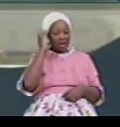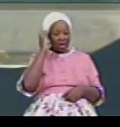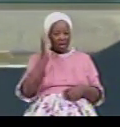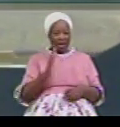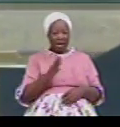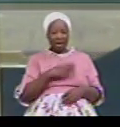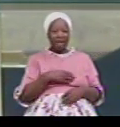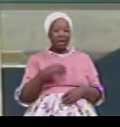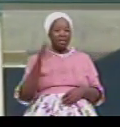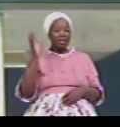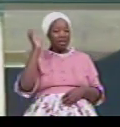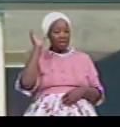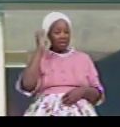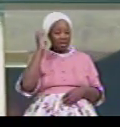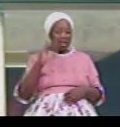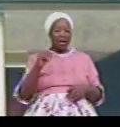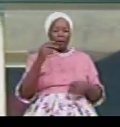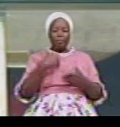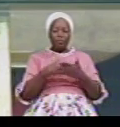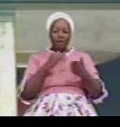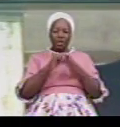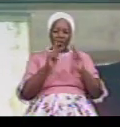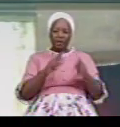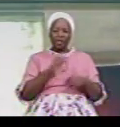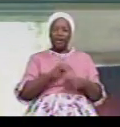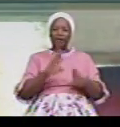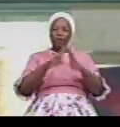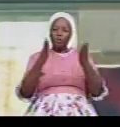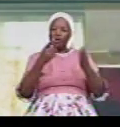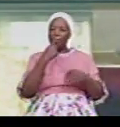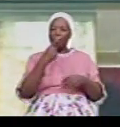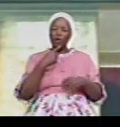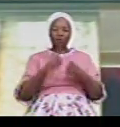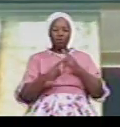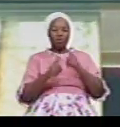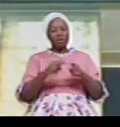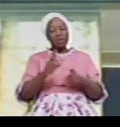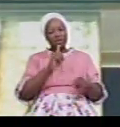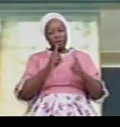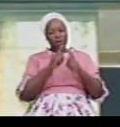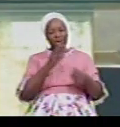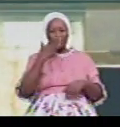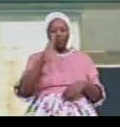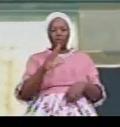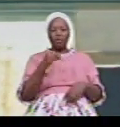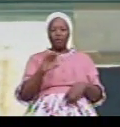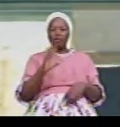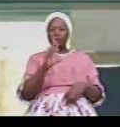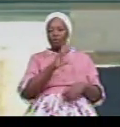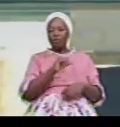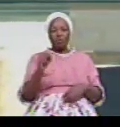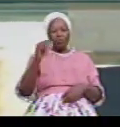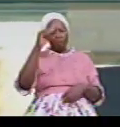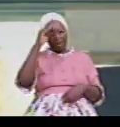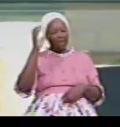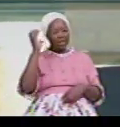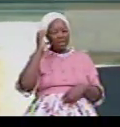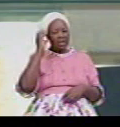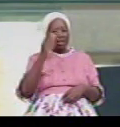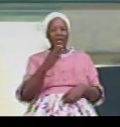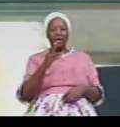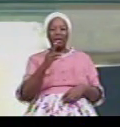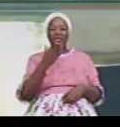open his mouth. Speak evil of no man. hear evil of no